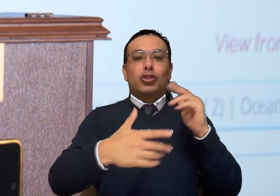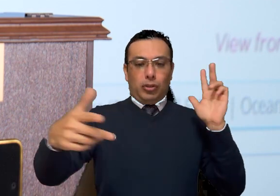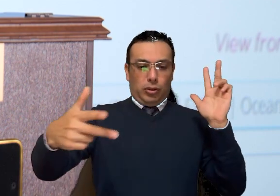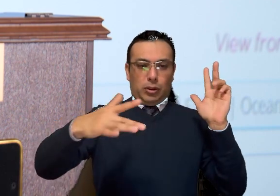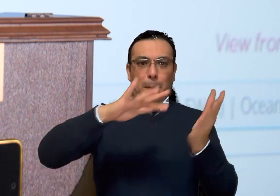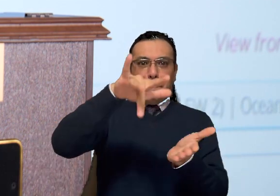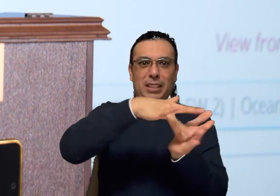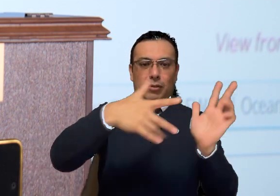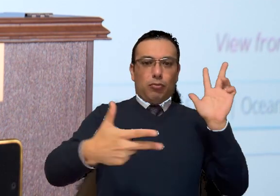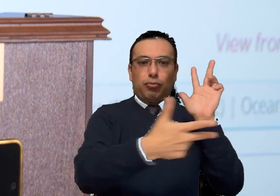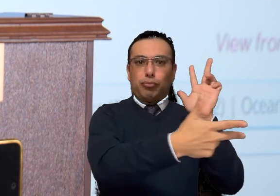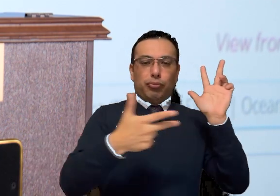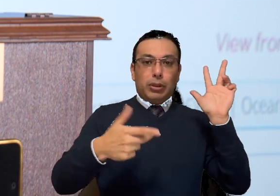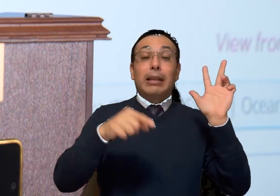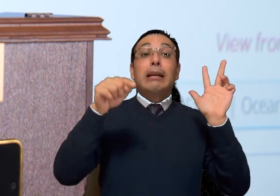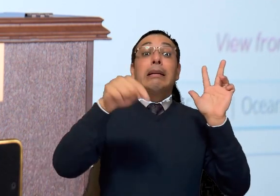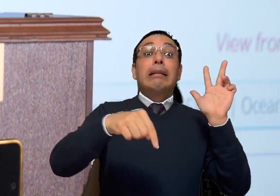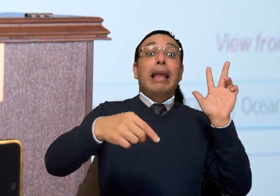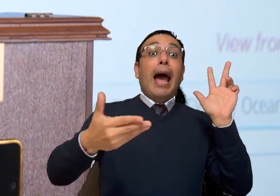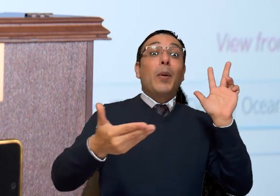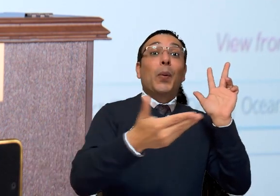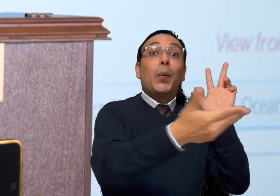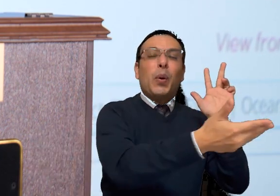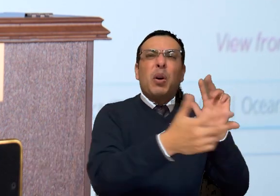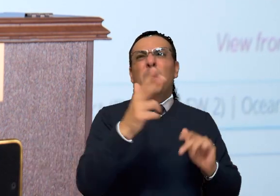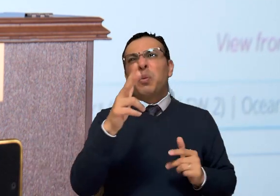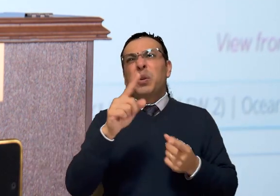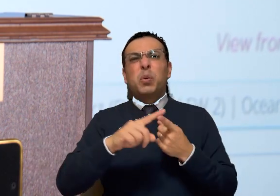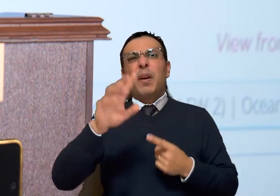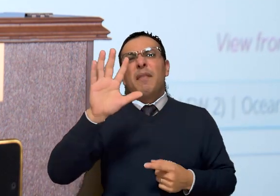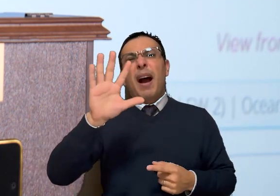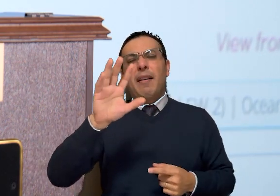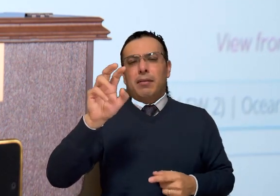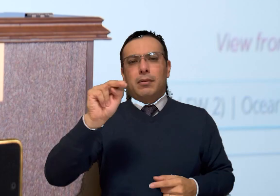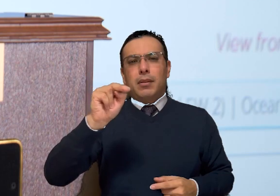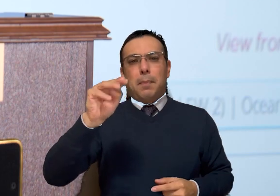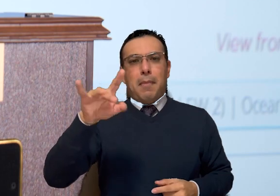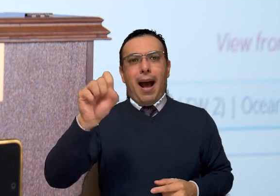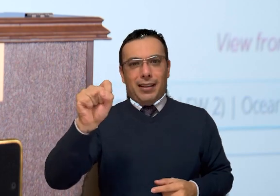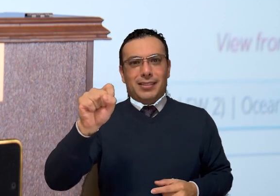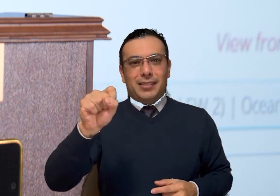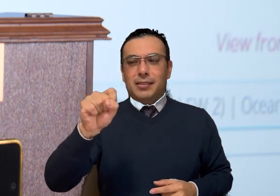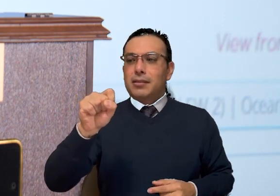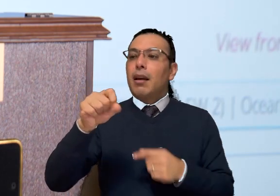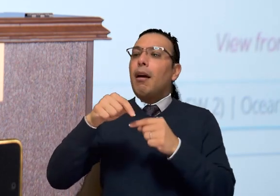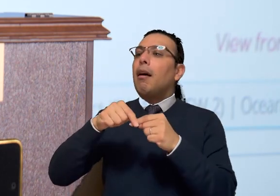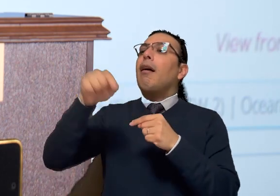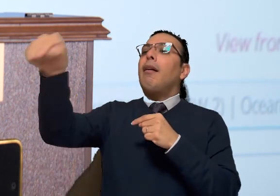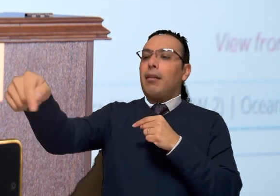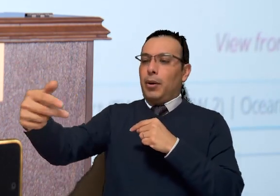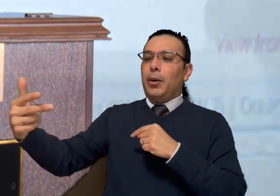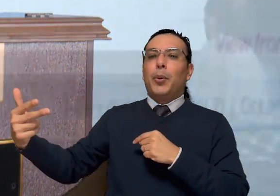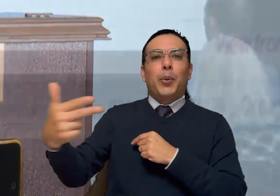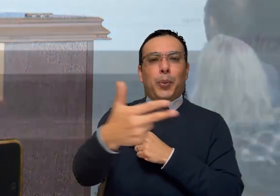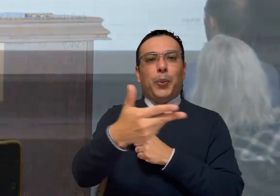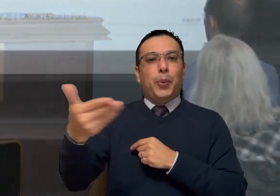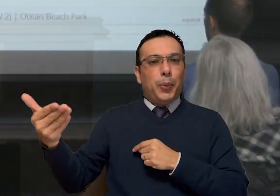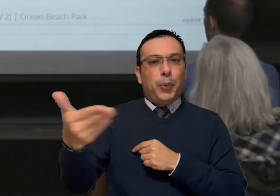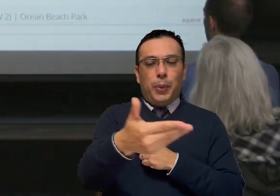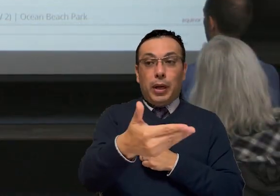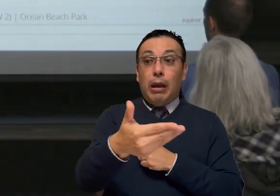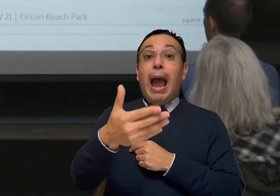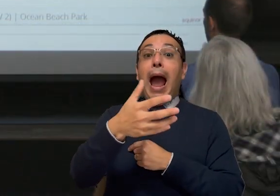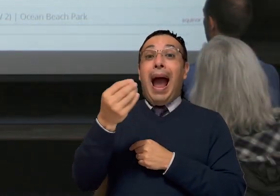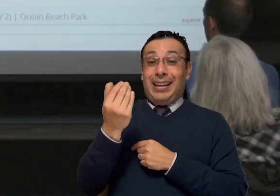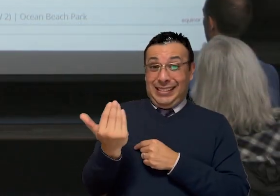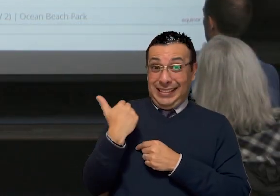to 5 nautical miles offshore. And as you recall from the last slide, the wind farm is 15 to 30